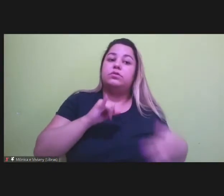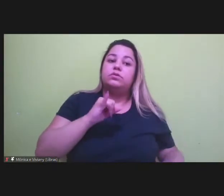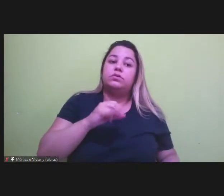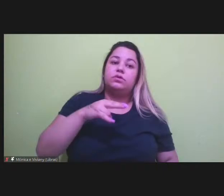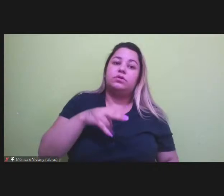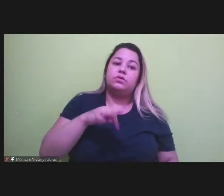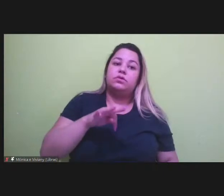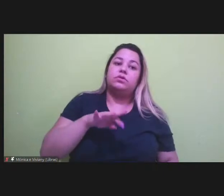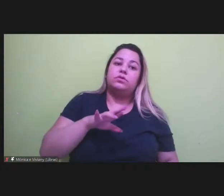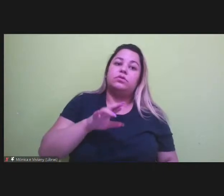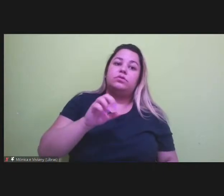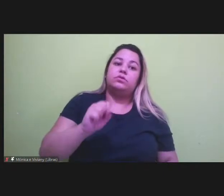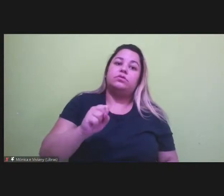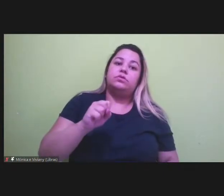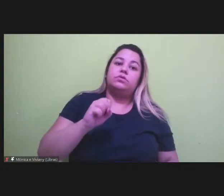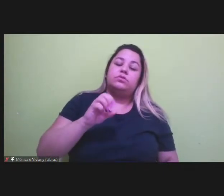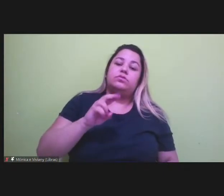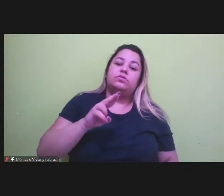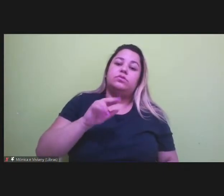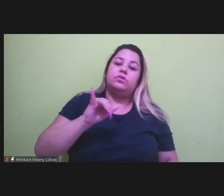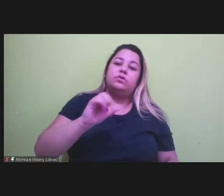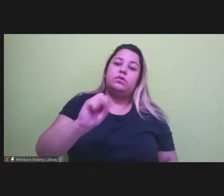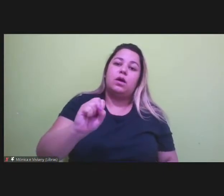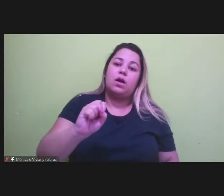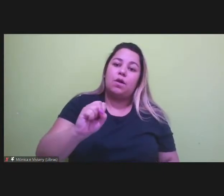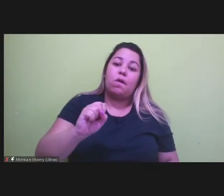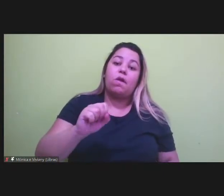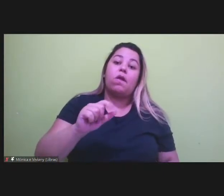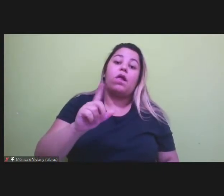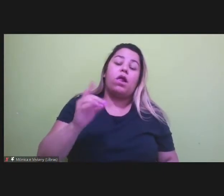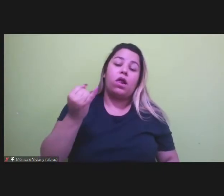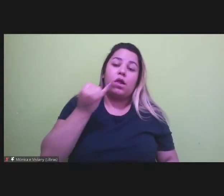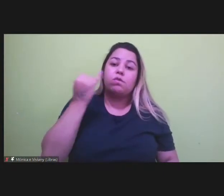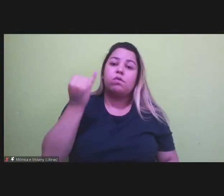be intersectorial. I think that this integration for the